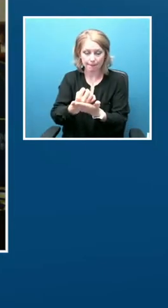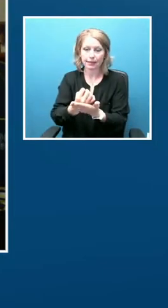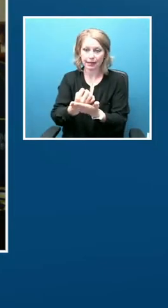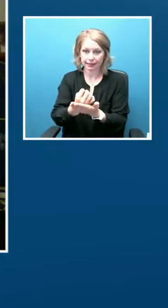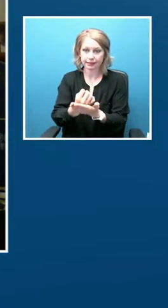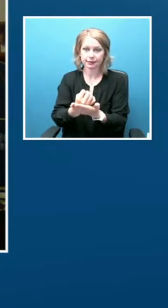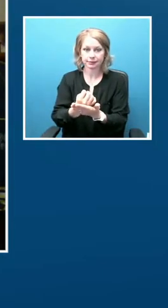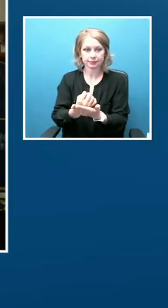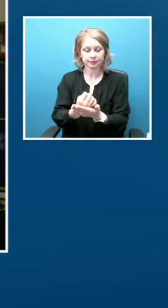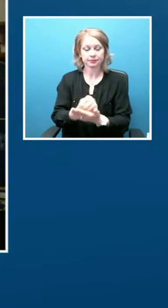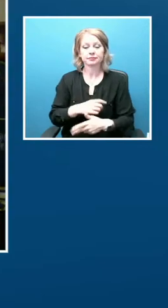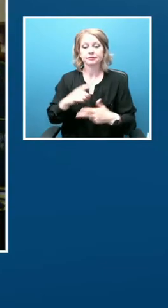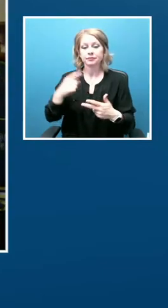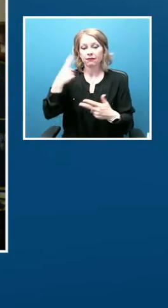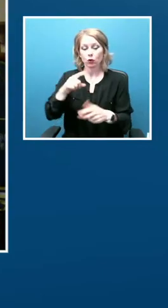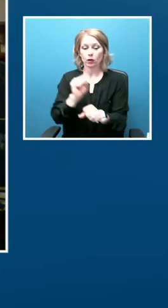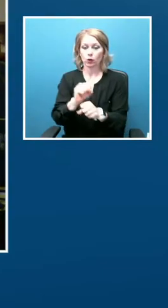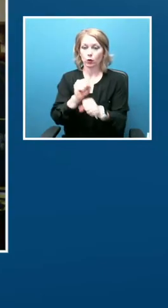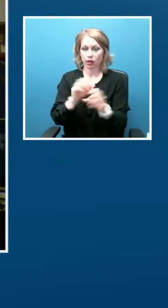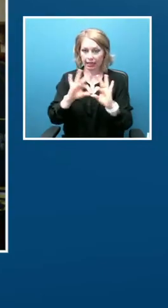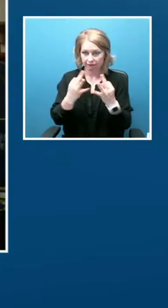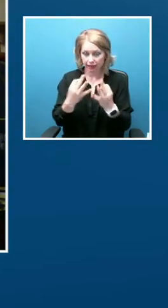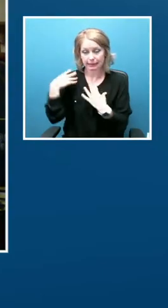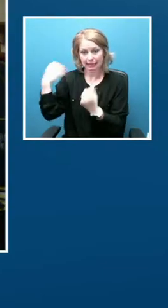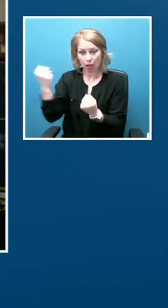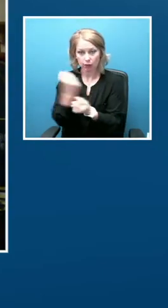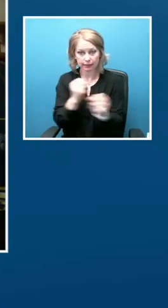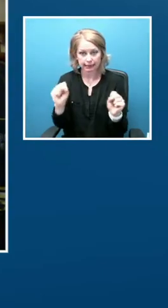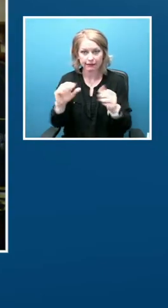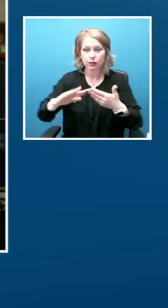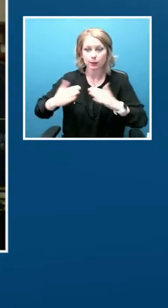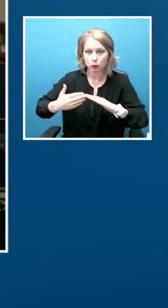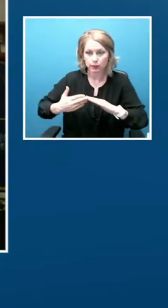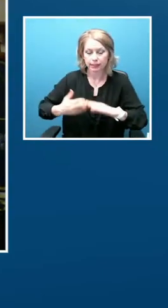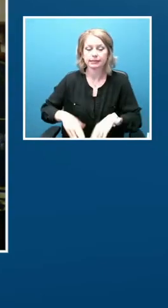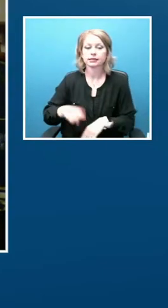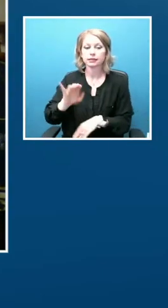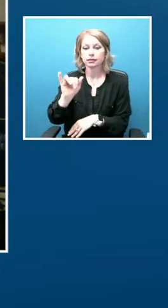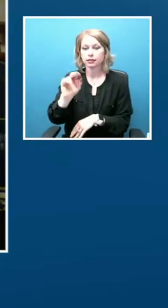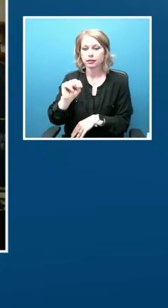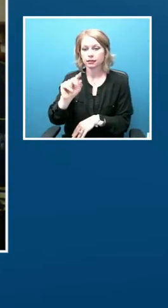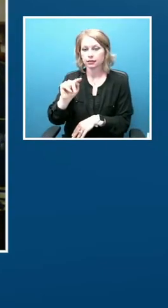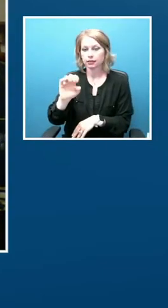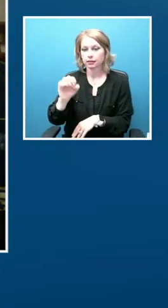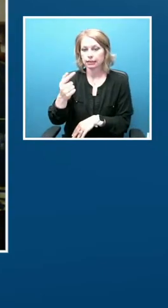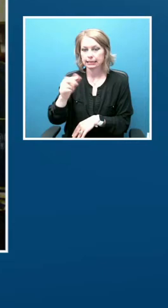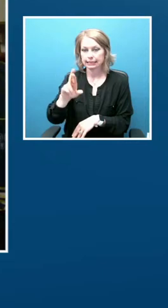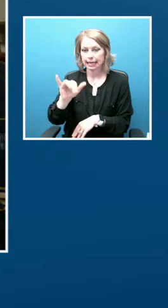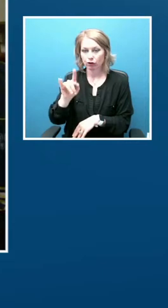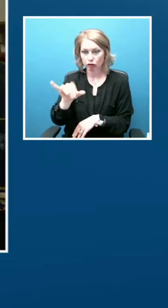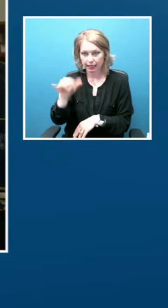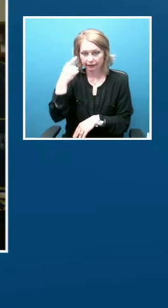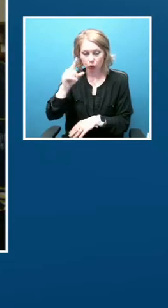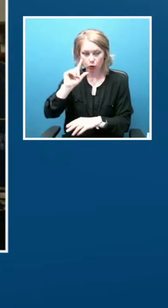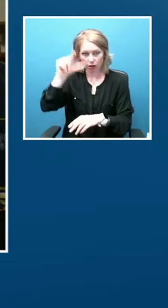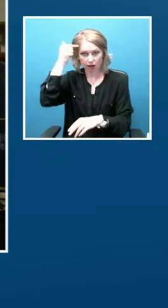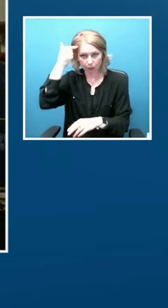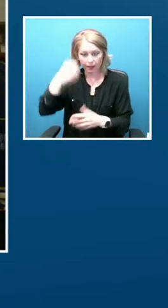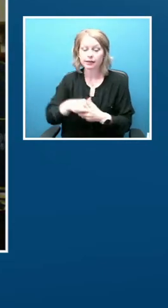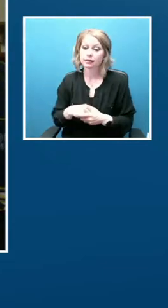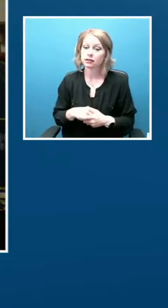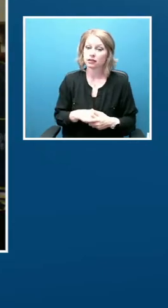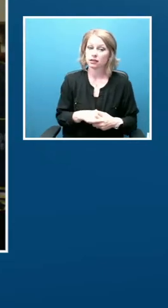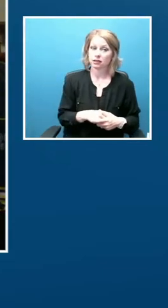families, health and safe communities, integrity and transparency in government. He had the endorsement of